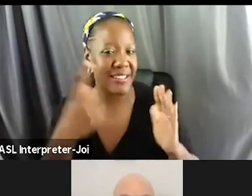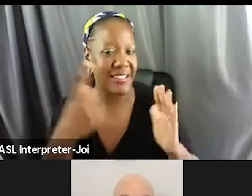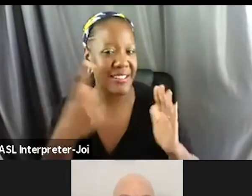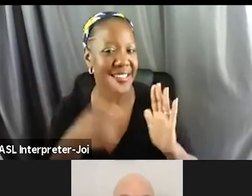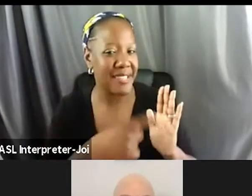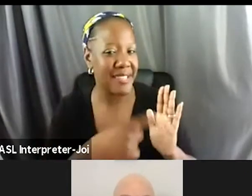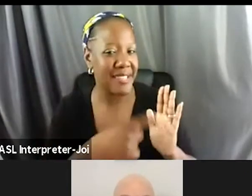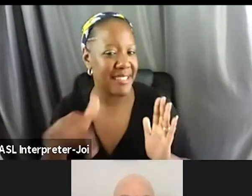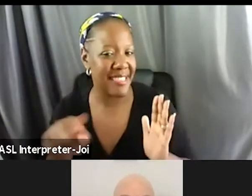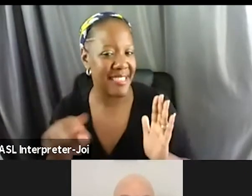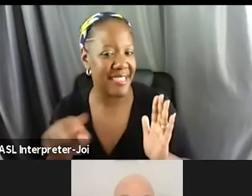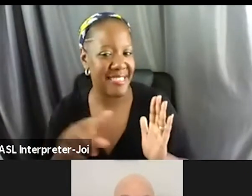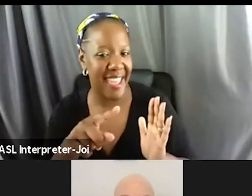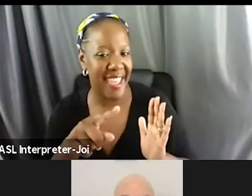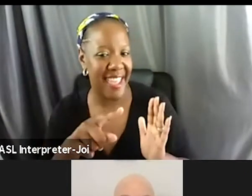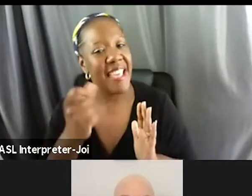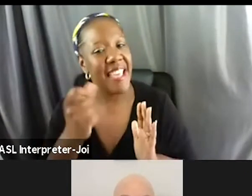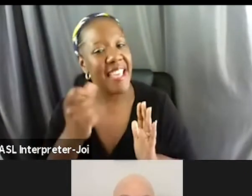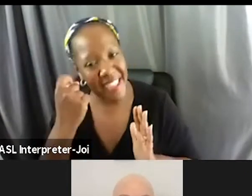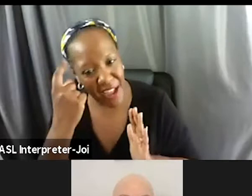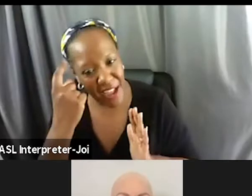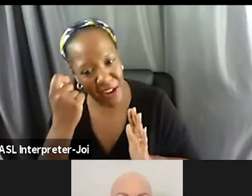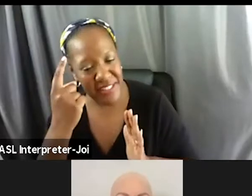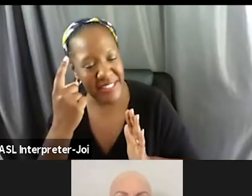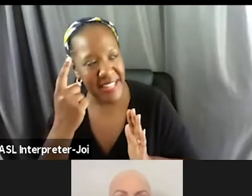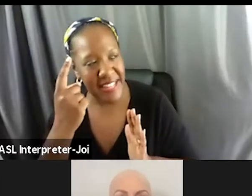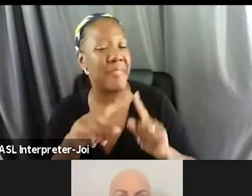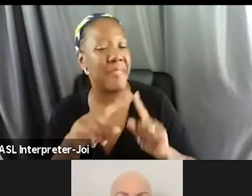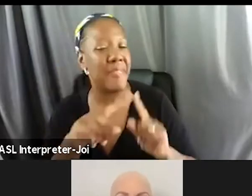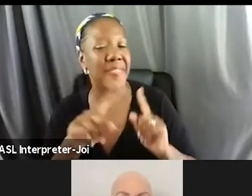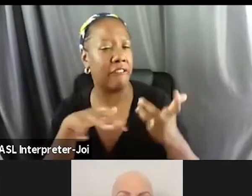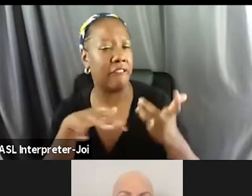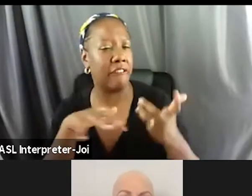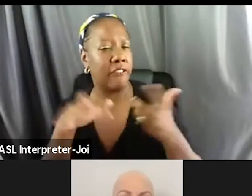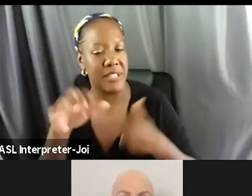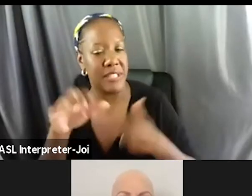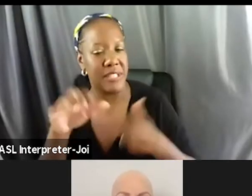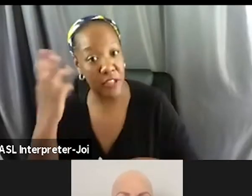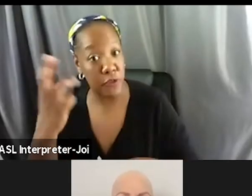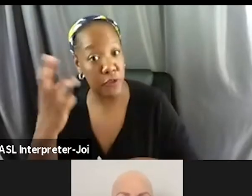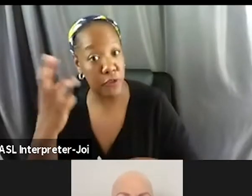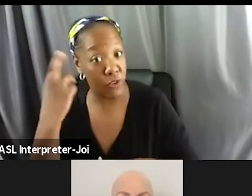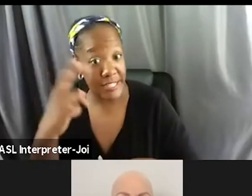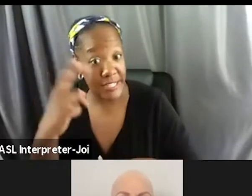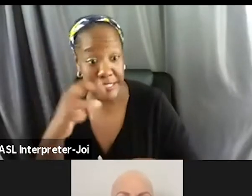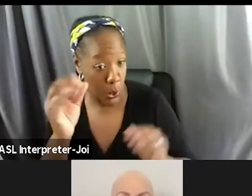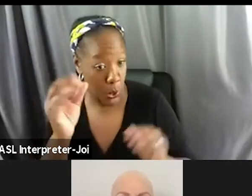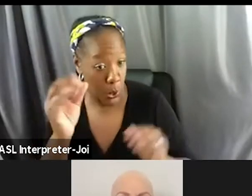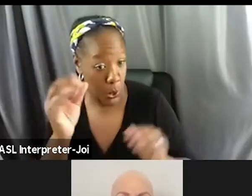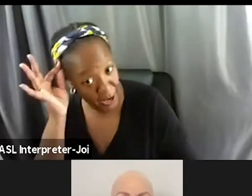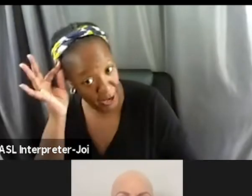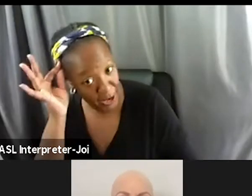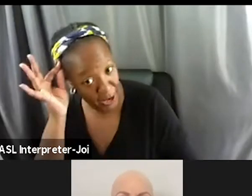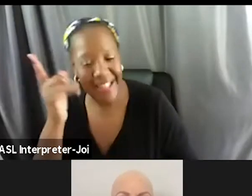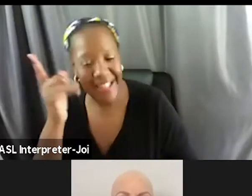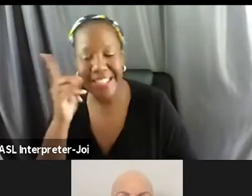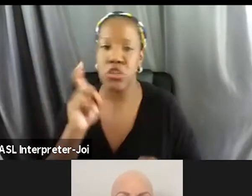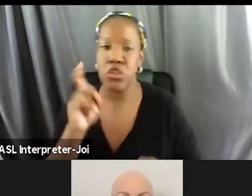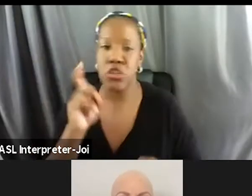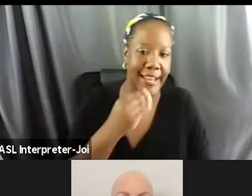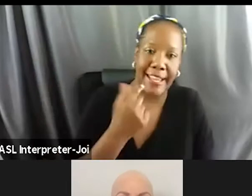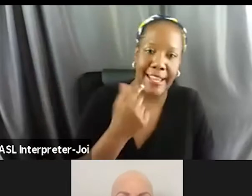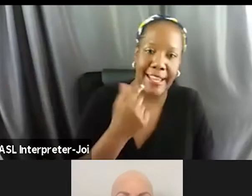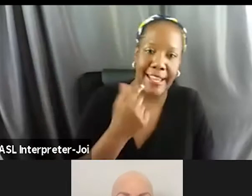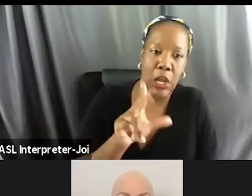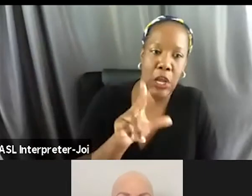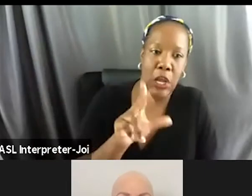get the alopecia and the celiac mixed up. Like they think the reason she doesn't have hair is because she eats gluten or, so, and